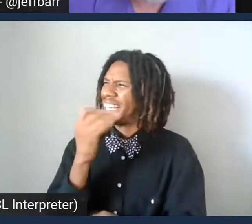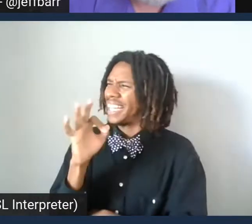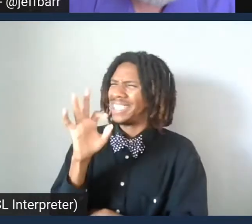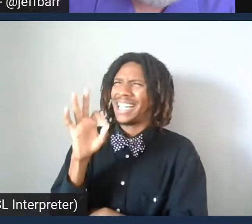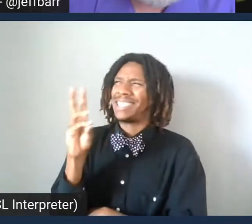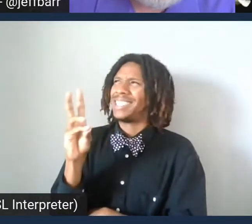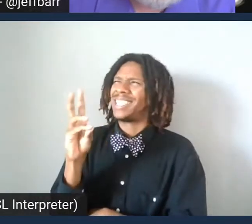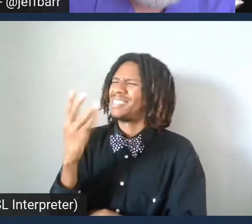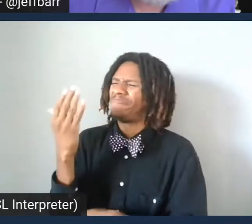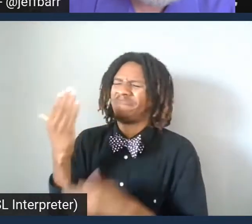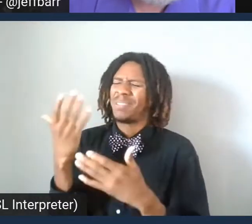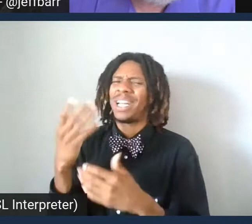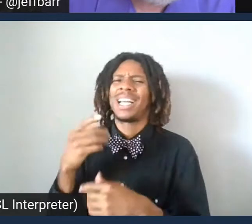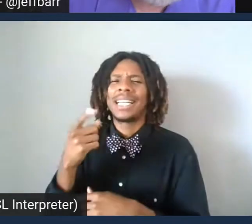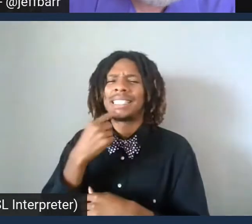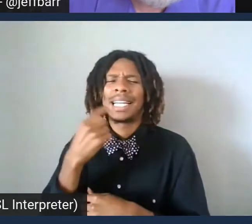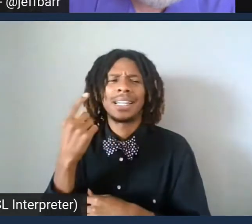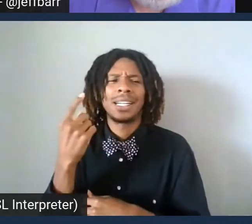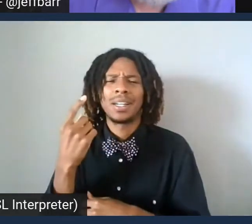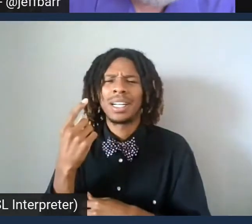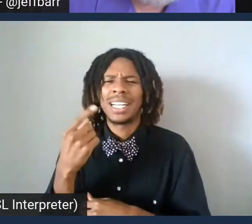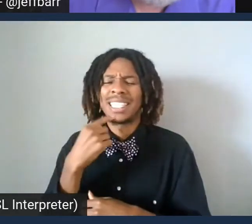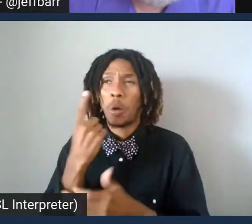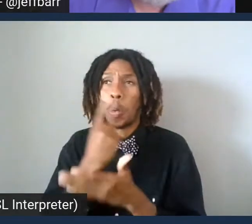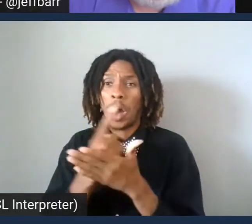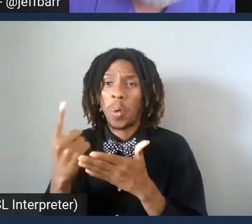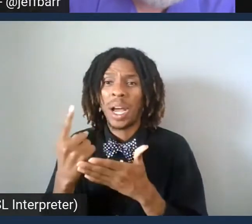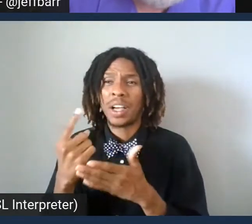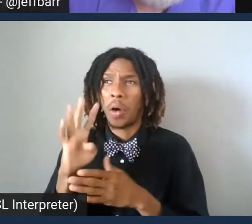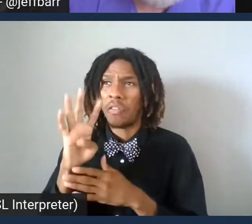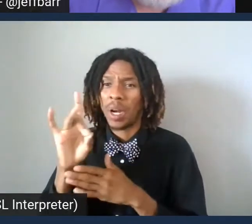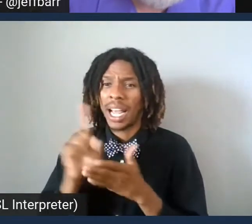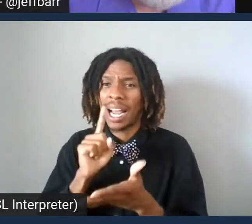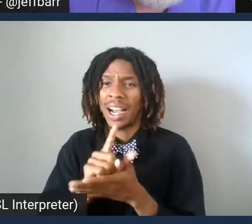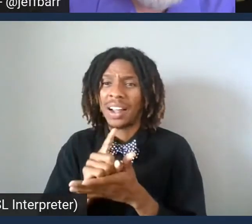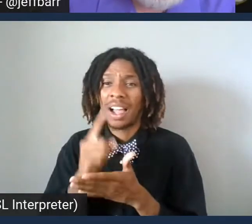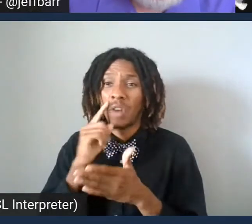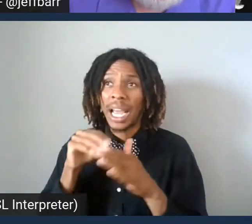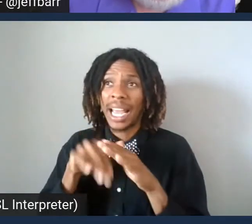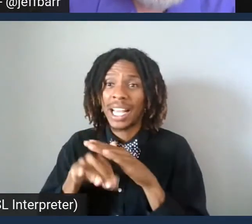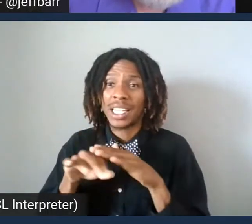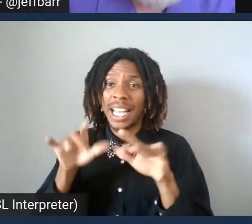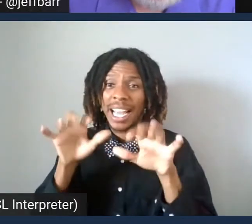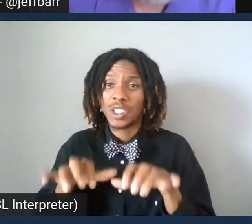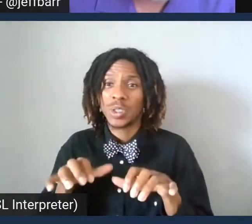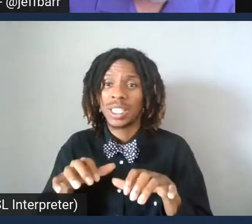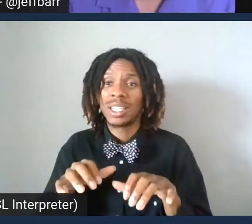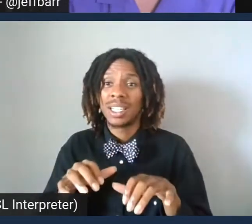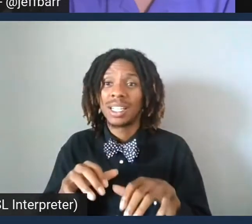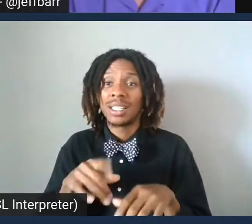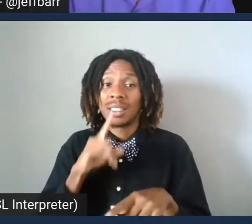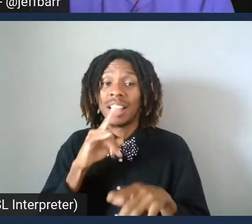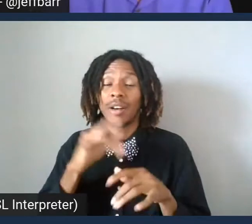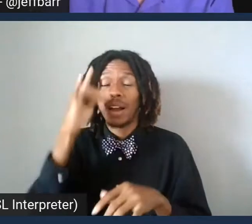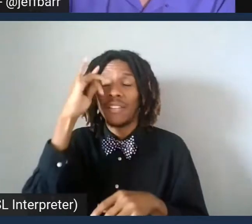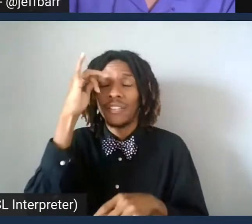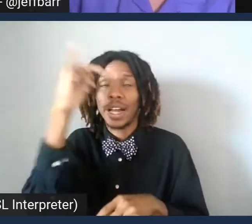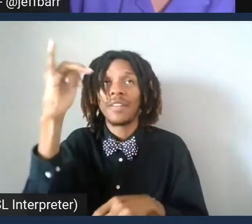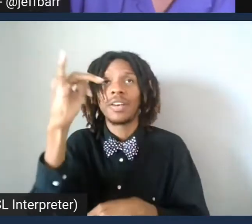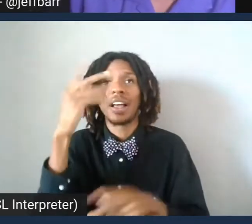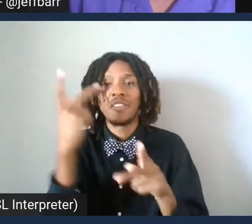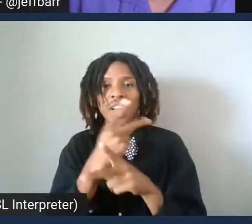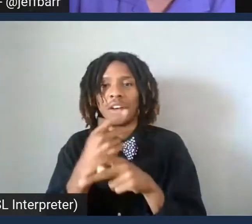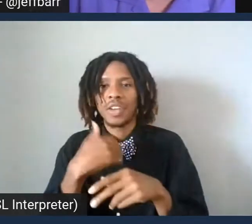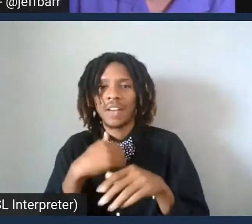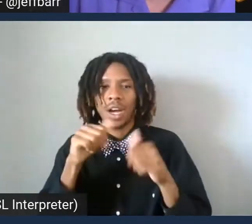1996 maybe, where I think they said like put a week or 48 hours for entries. So it took utterly forever to figure out if you had all these